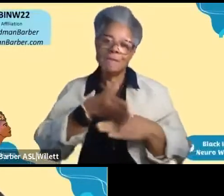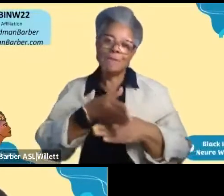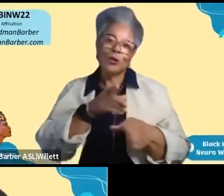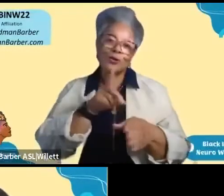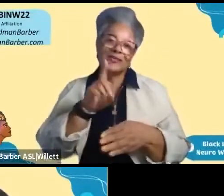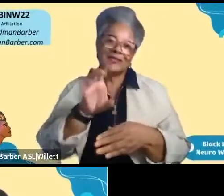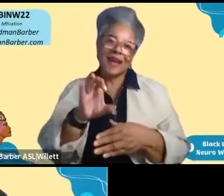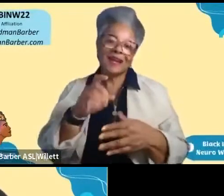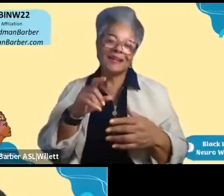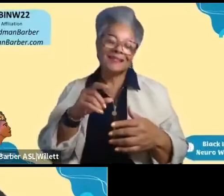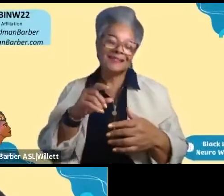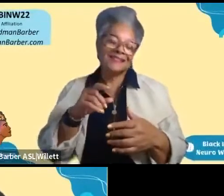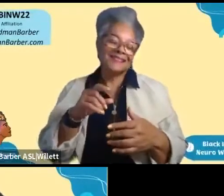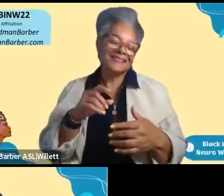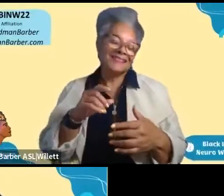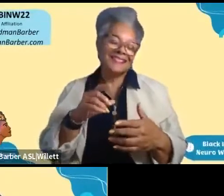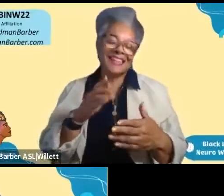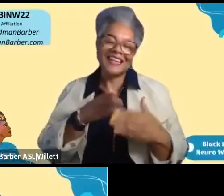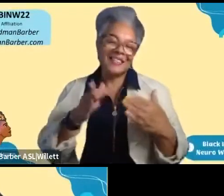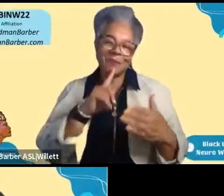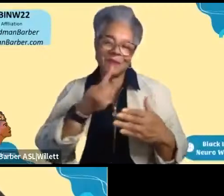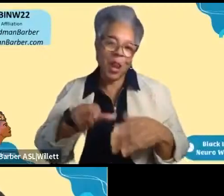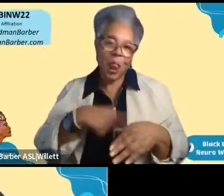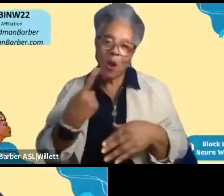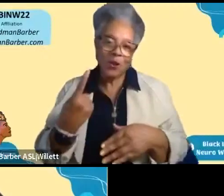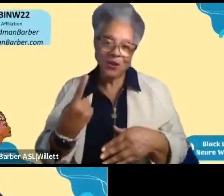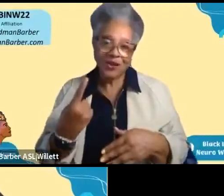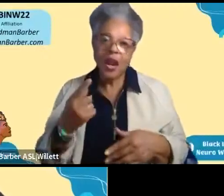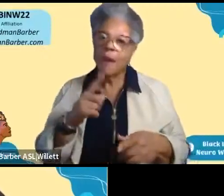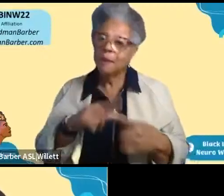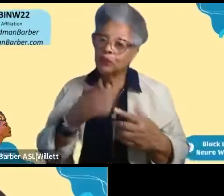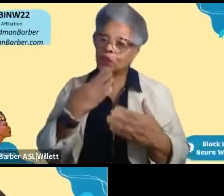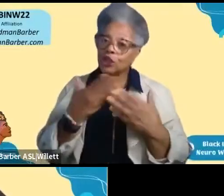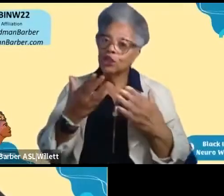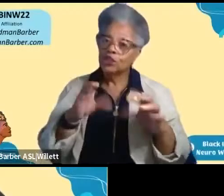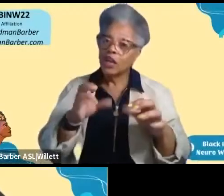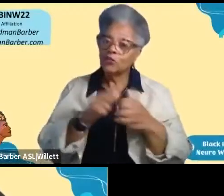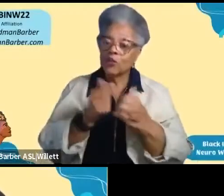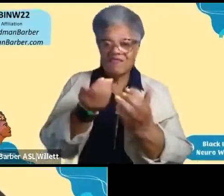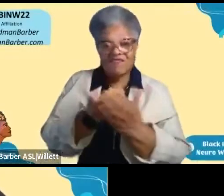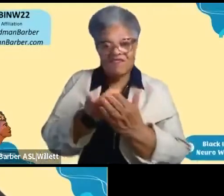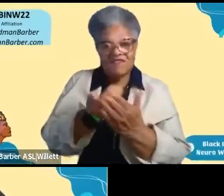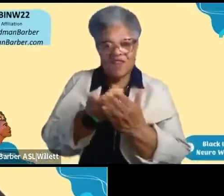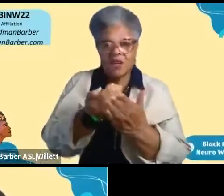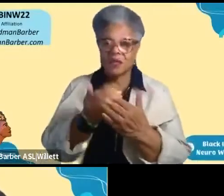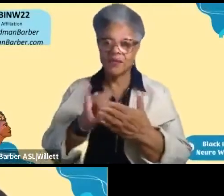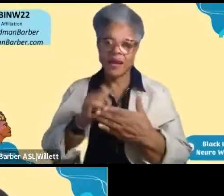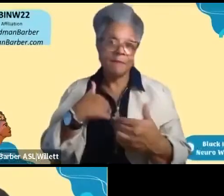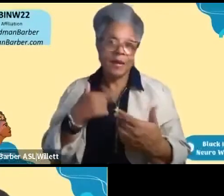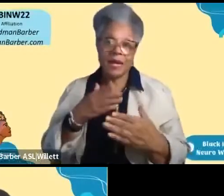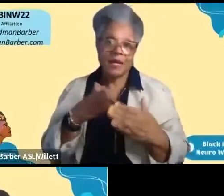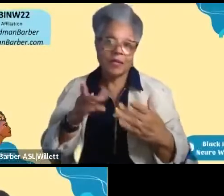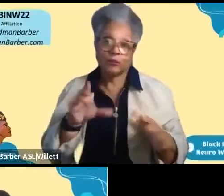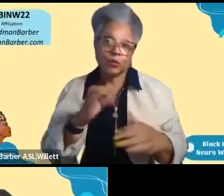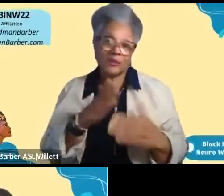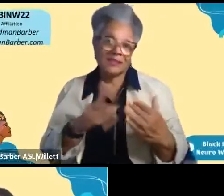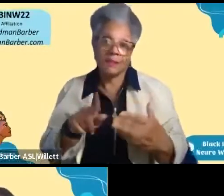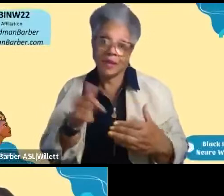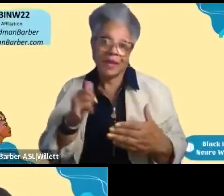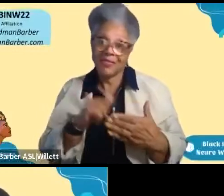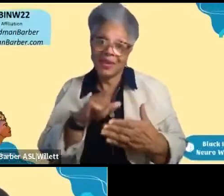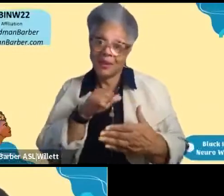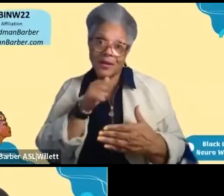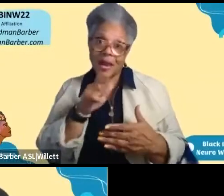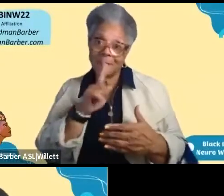longer. and, you know, there's a good chance with funding that I'll end up doing something else, that I won't be in